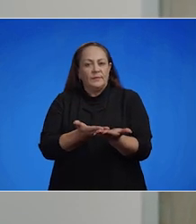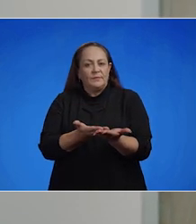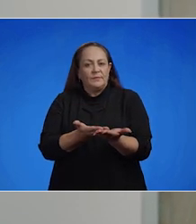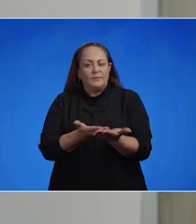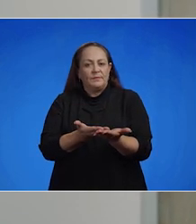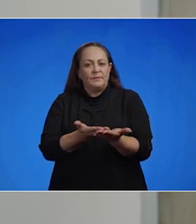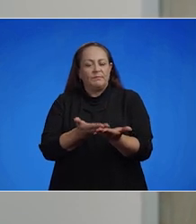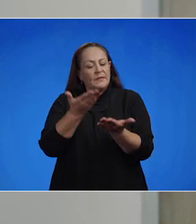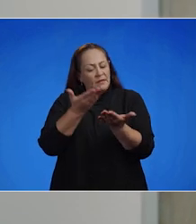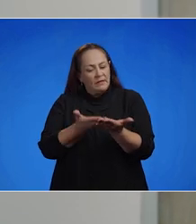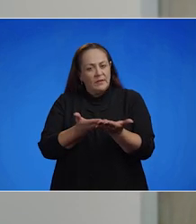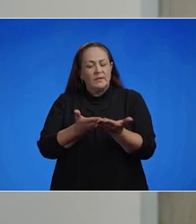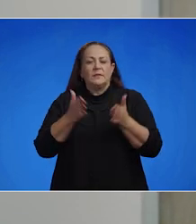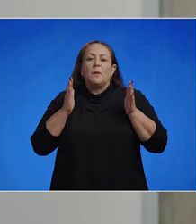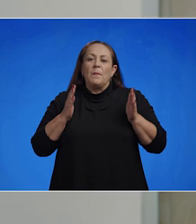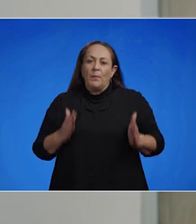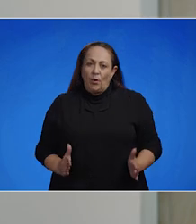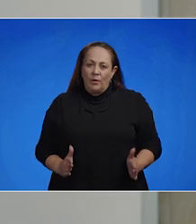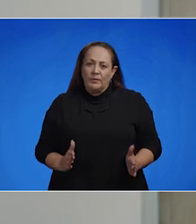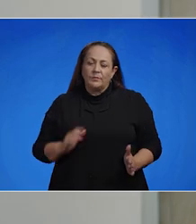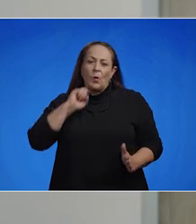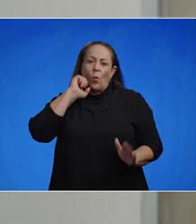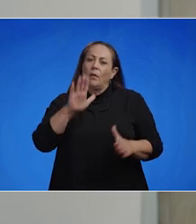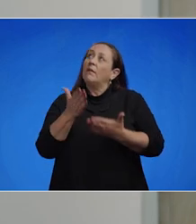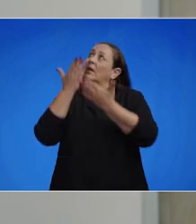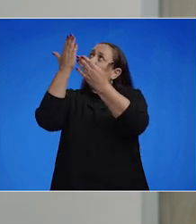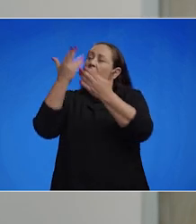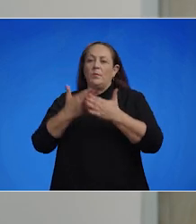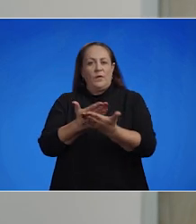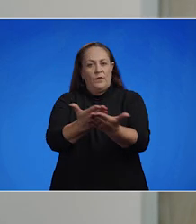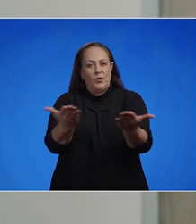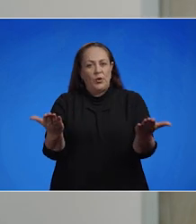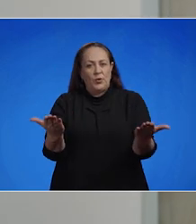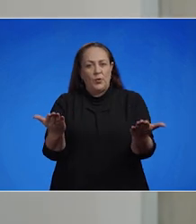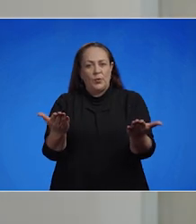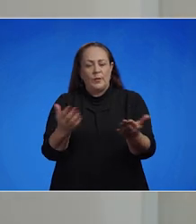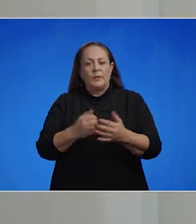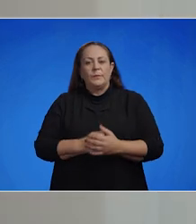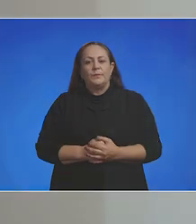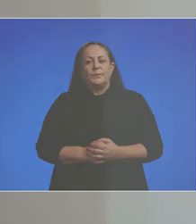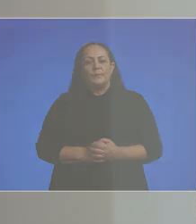it, for this is my body, which will be given up for you."